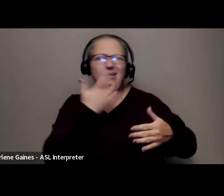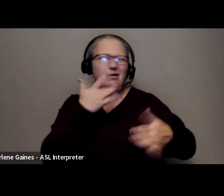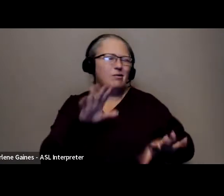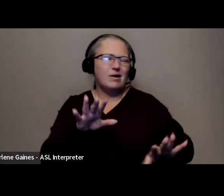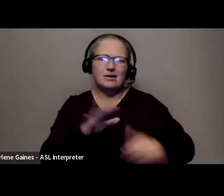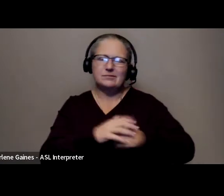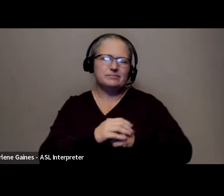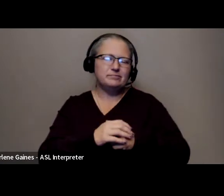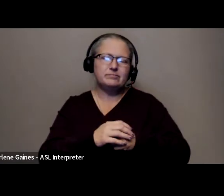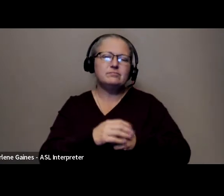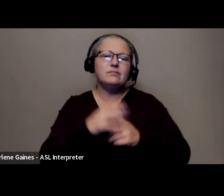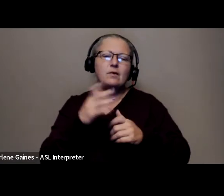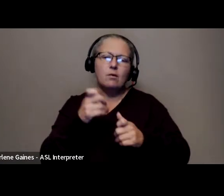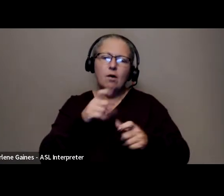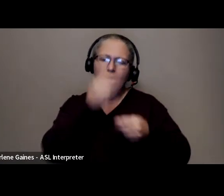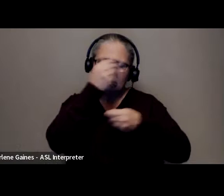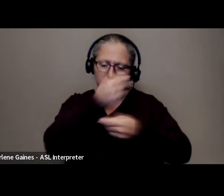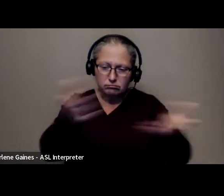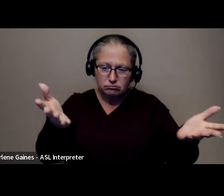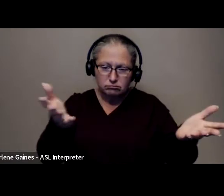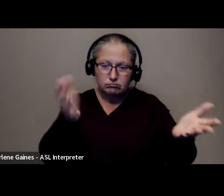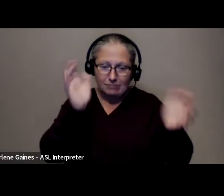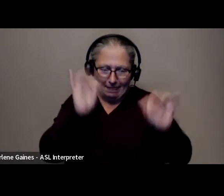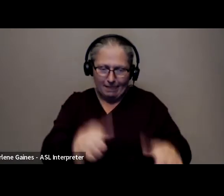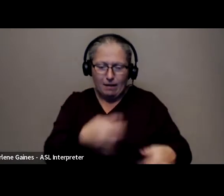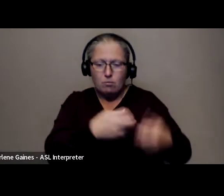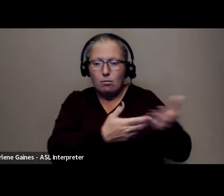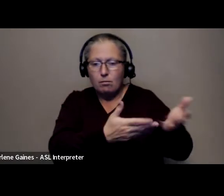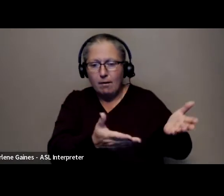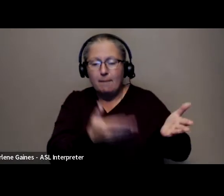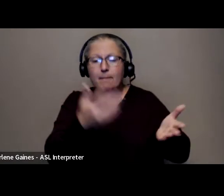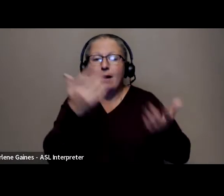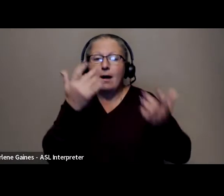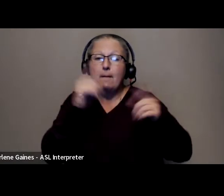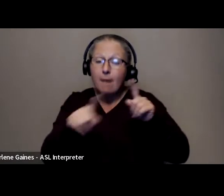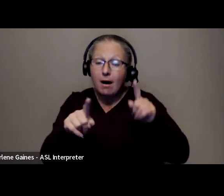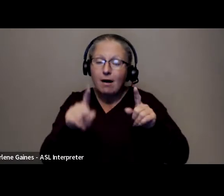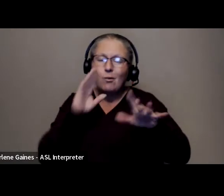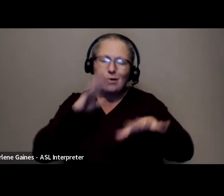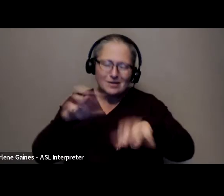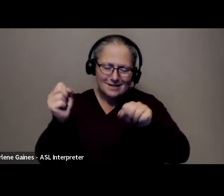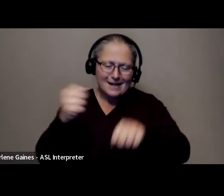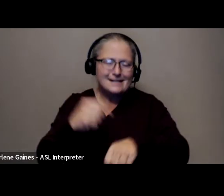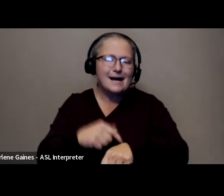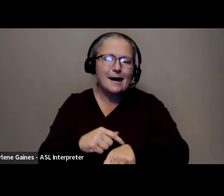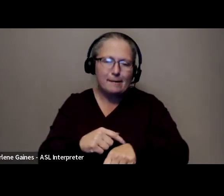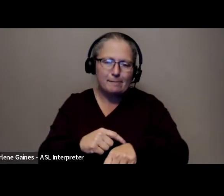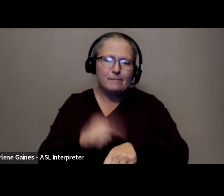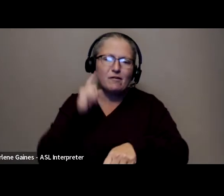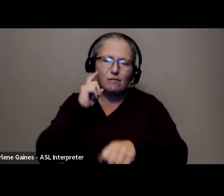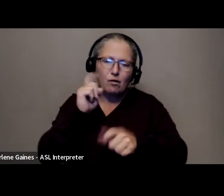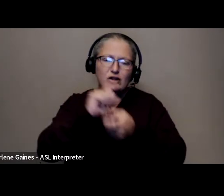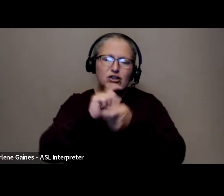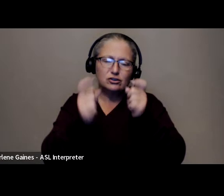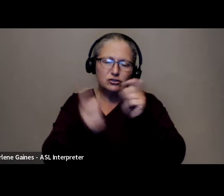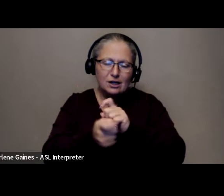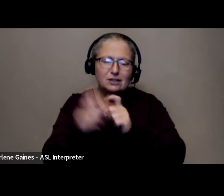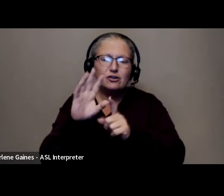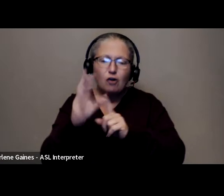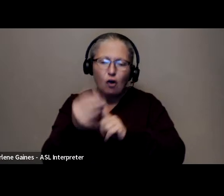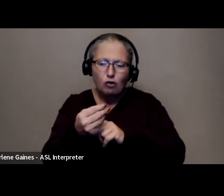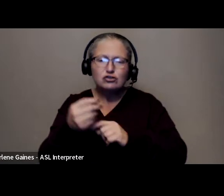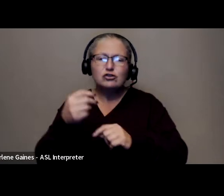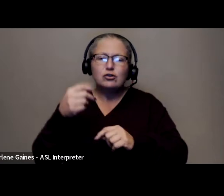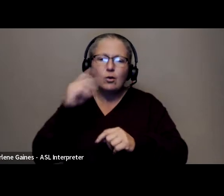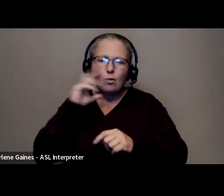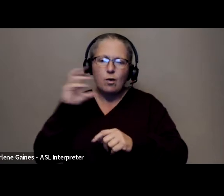we kind of lay it out at your feet, and at the same time, it's going to take time. to shift the culture. We're going to come